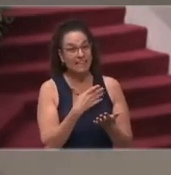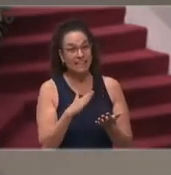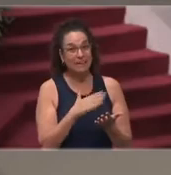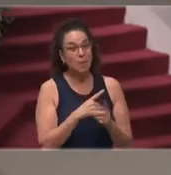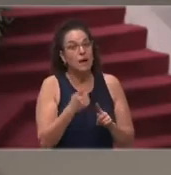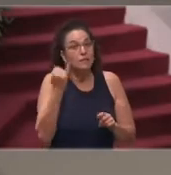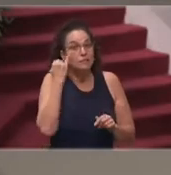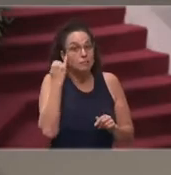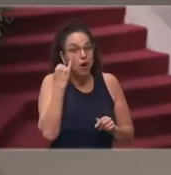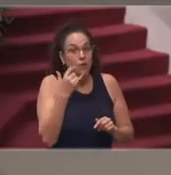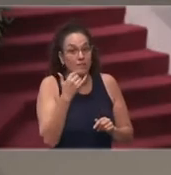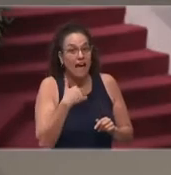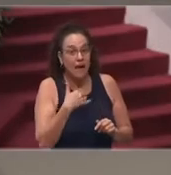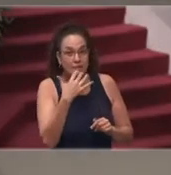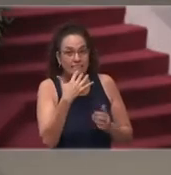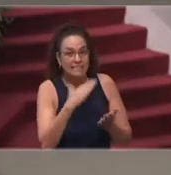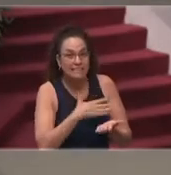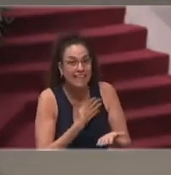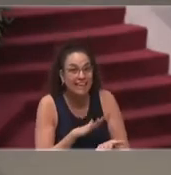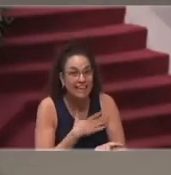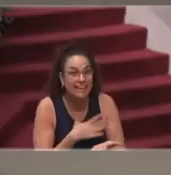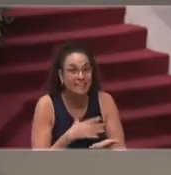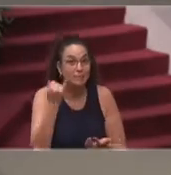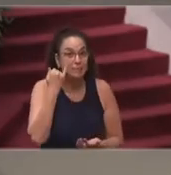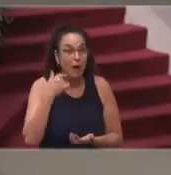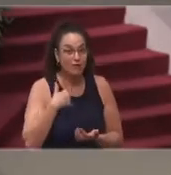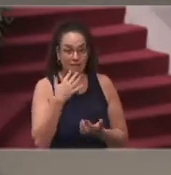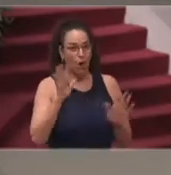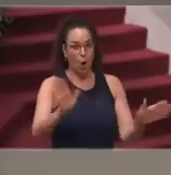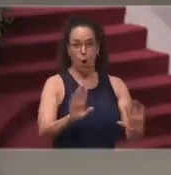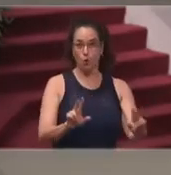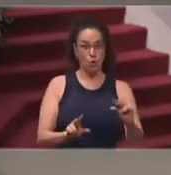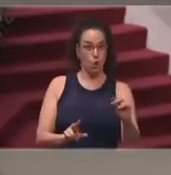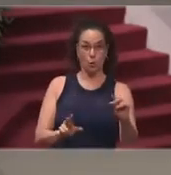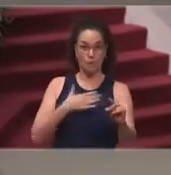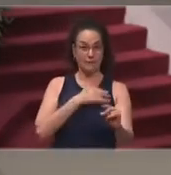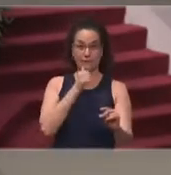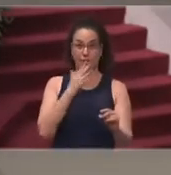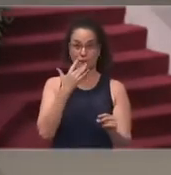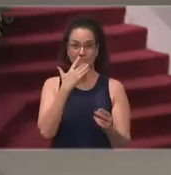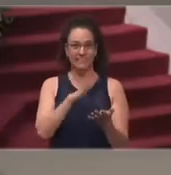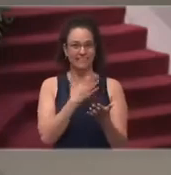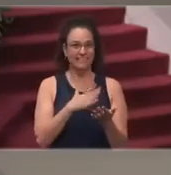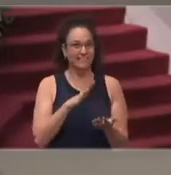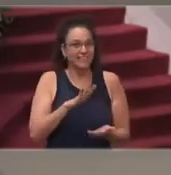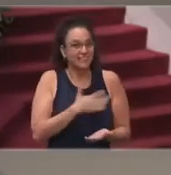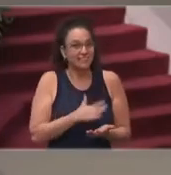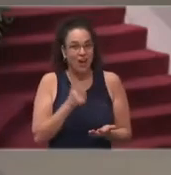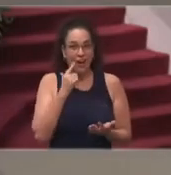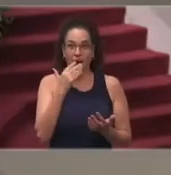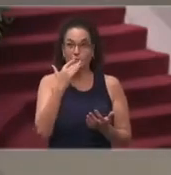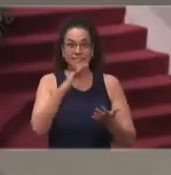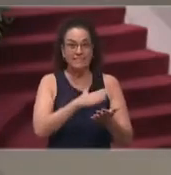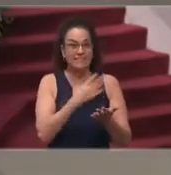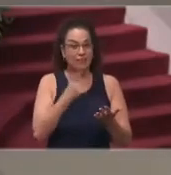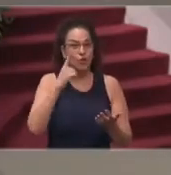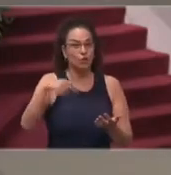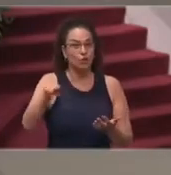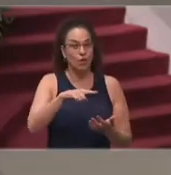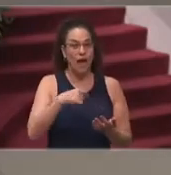were to put on my singing voice, the song that I would give to you guys is that I